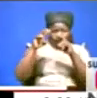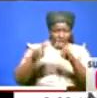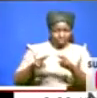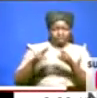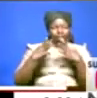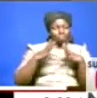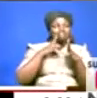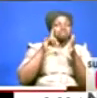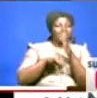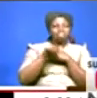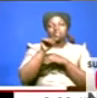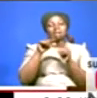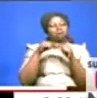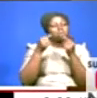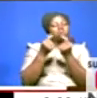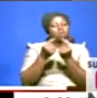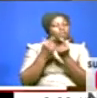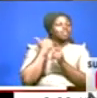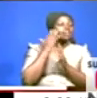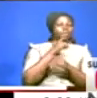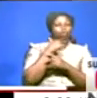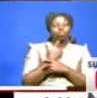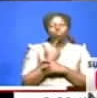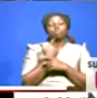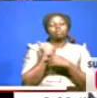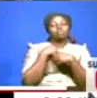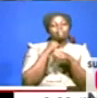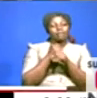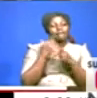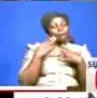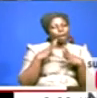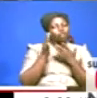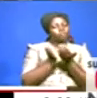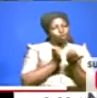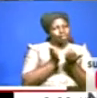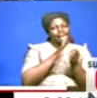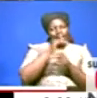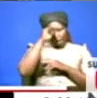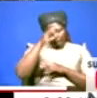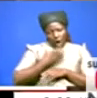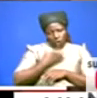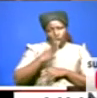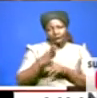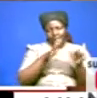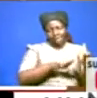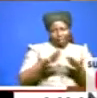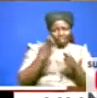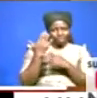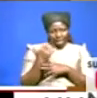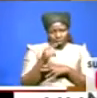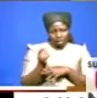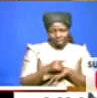terrorizing bar owners and other business operators within Mbeere South for the last 1 month. Embu Senator Alexander Mundigi observed